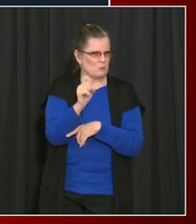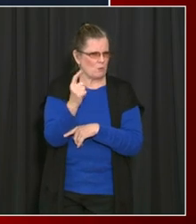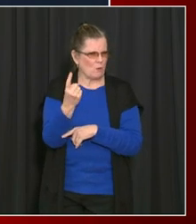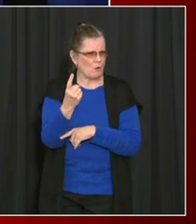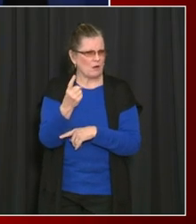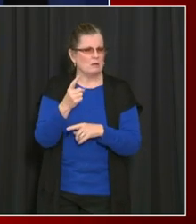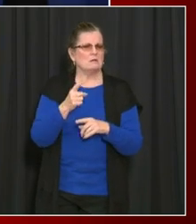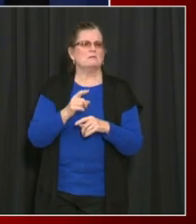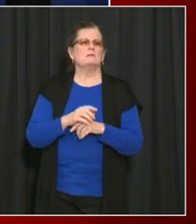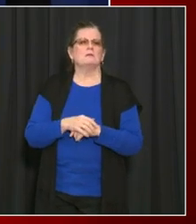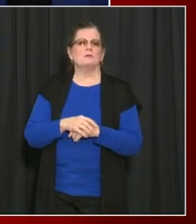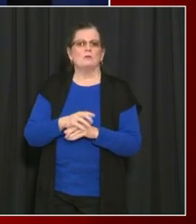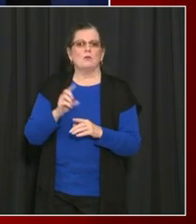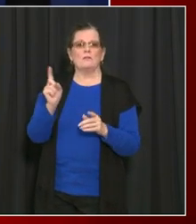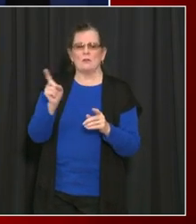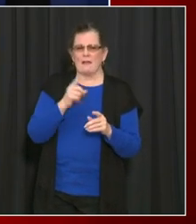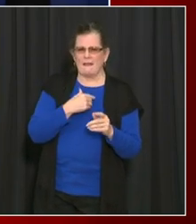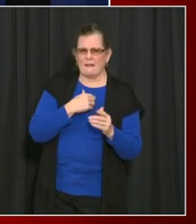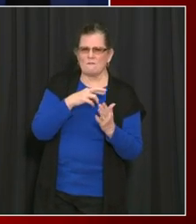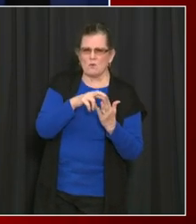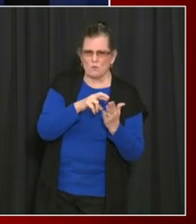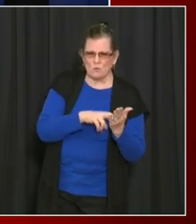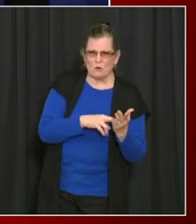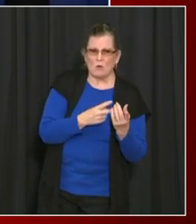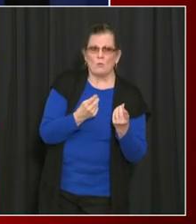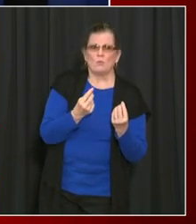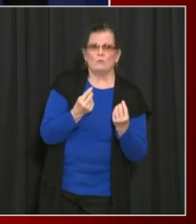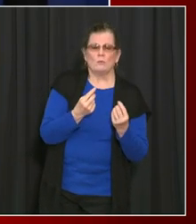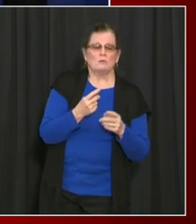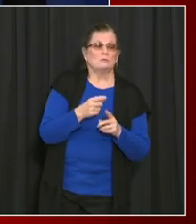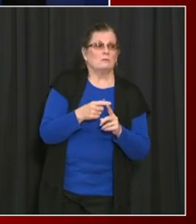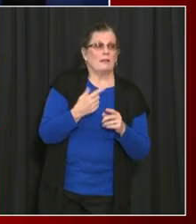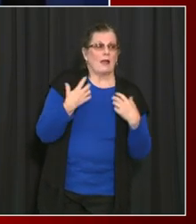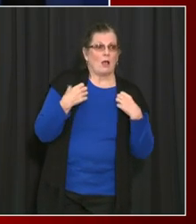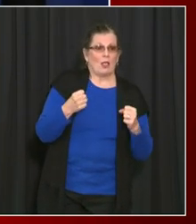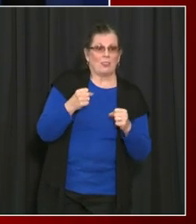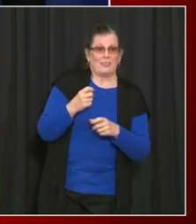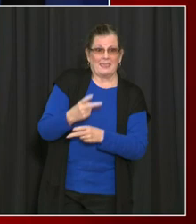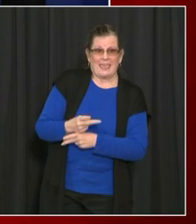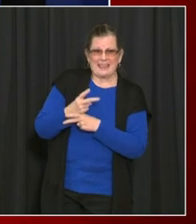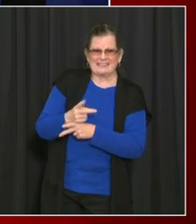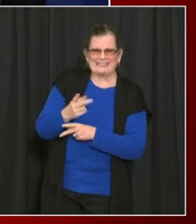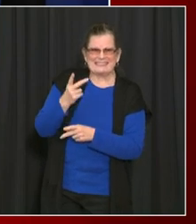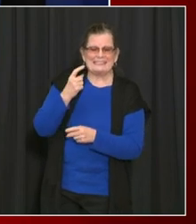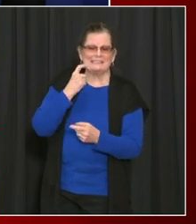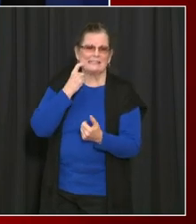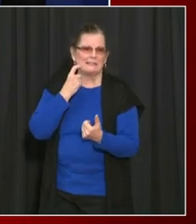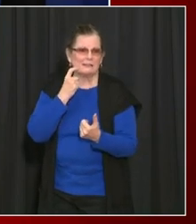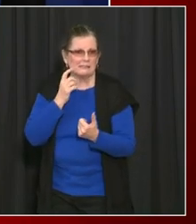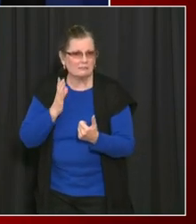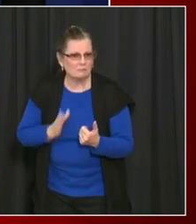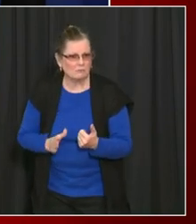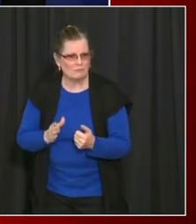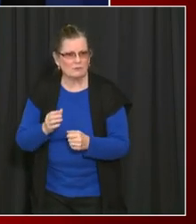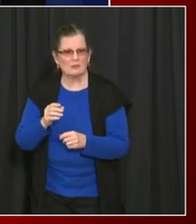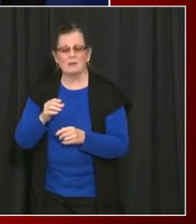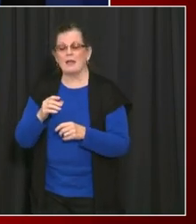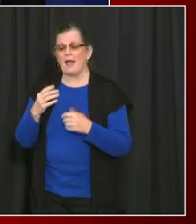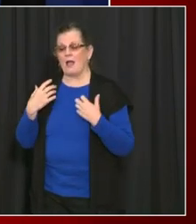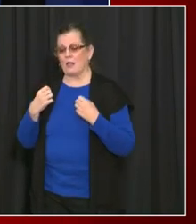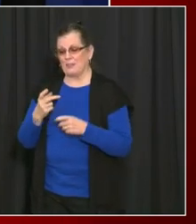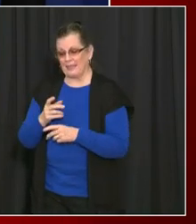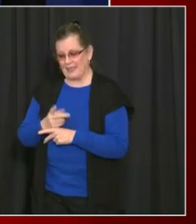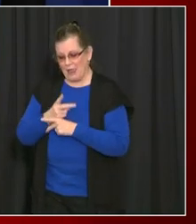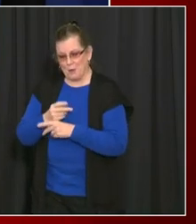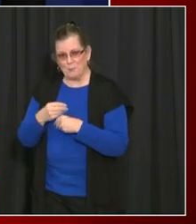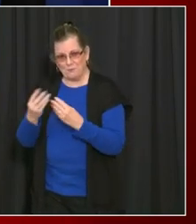made available to healthcare providers, which includes the dental healthcare provider community, that provide some guidance